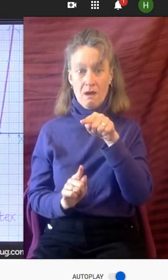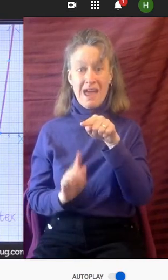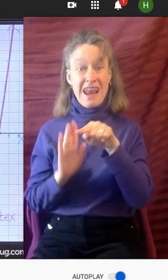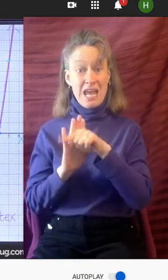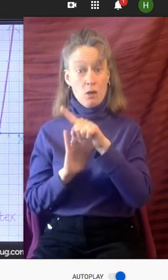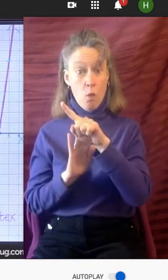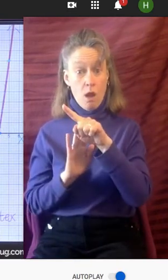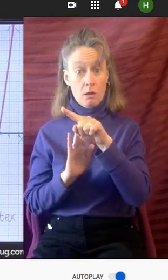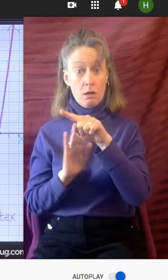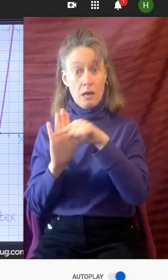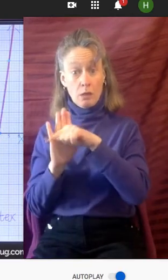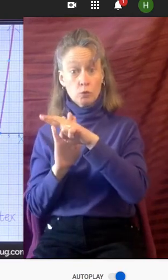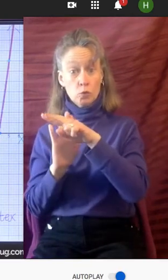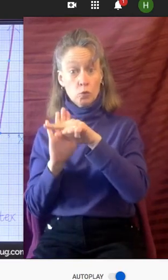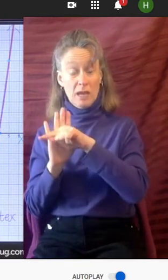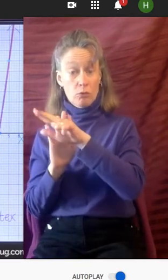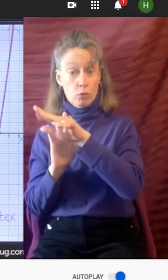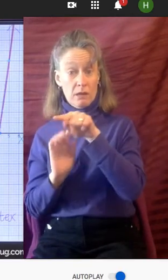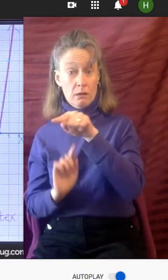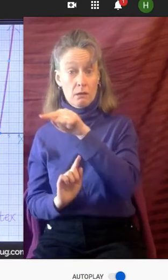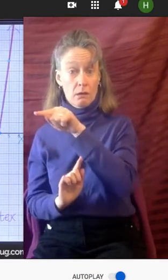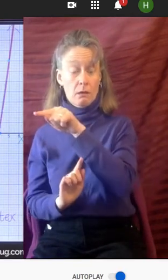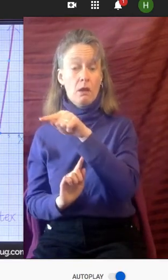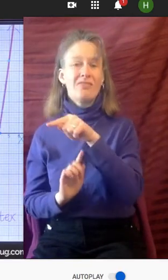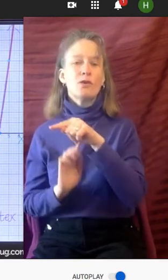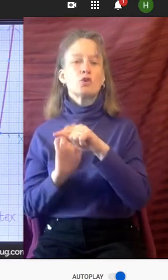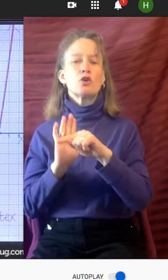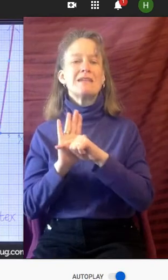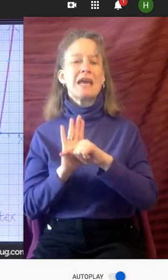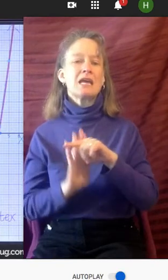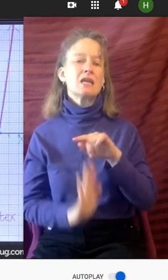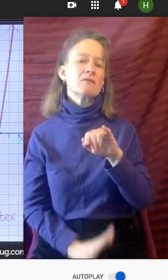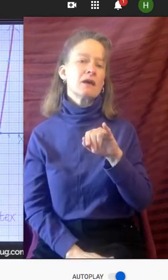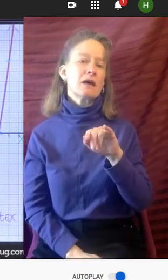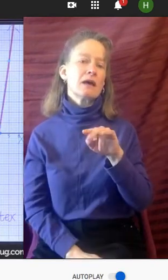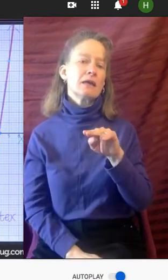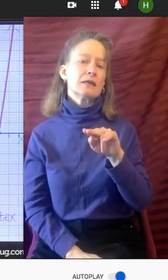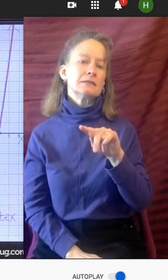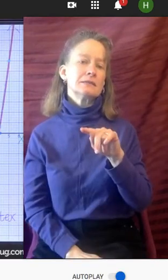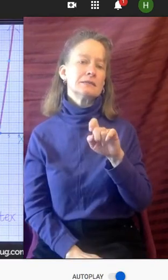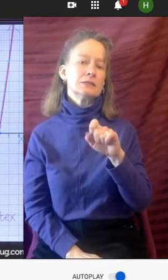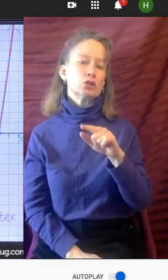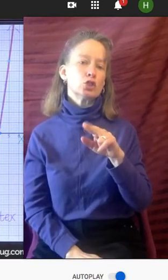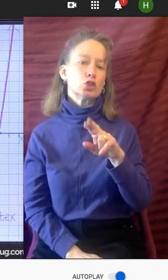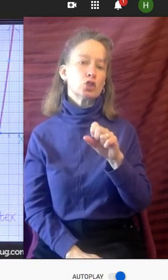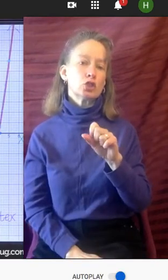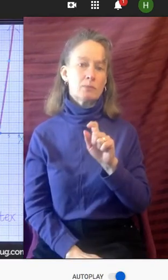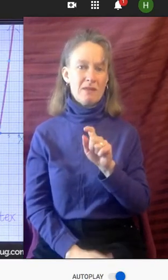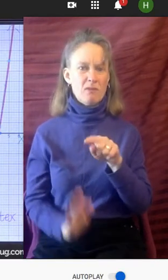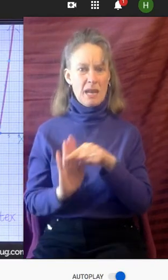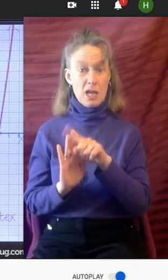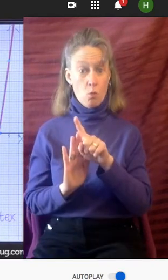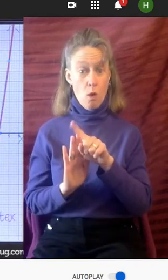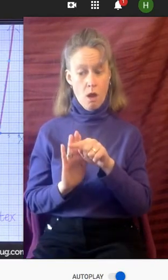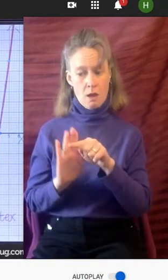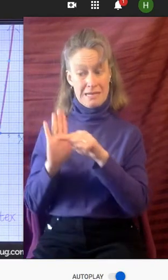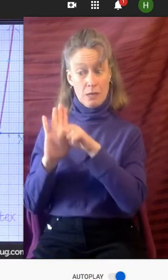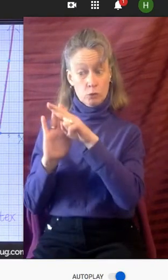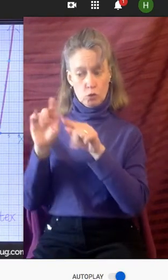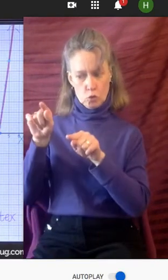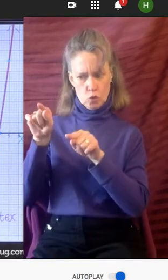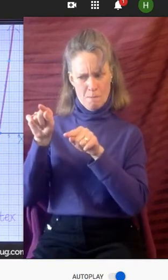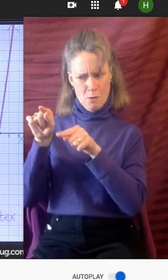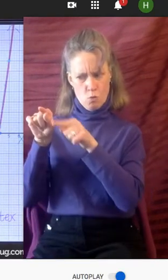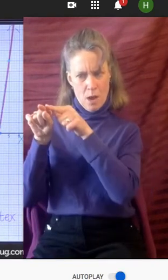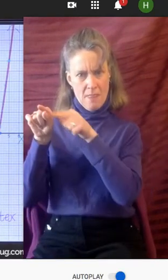is -3. See, negative integers. Now, for any points in between them, for